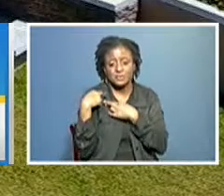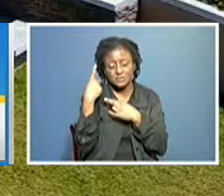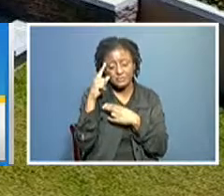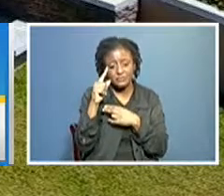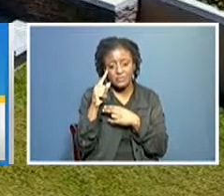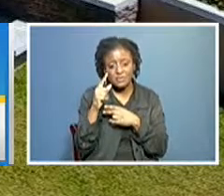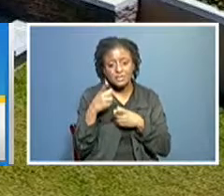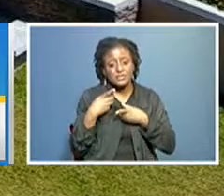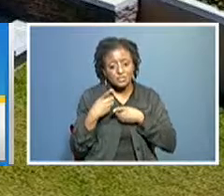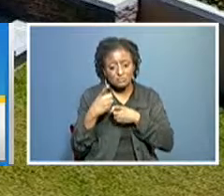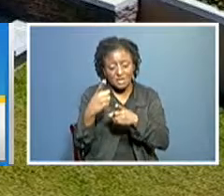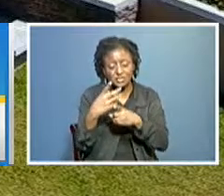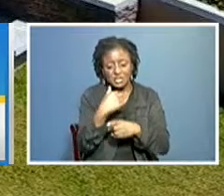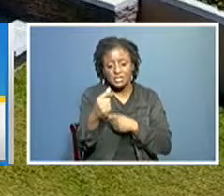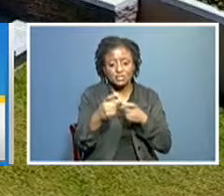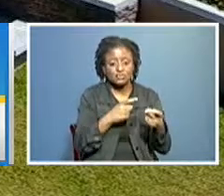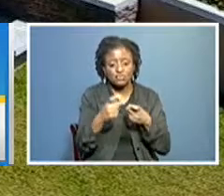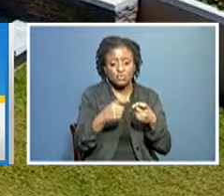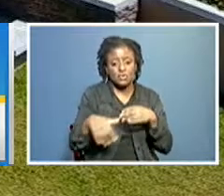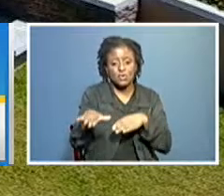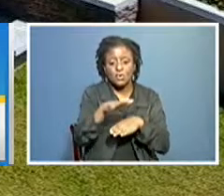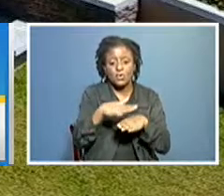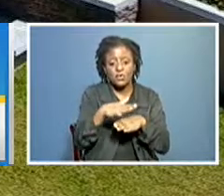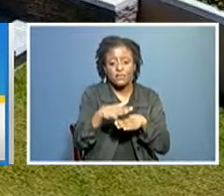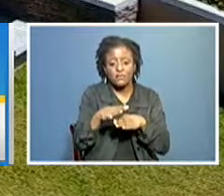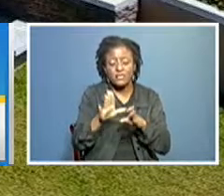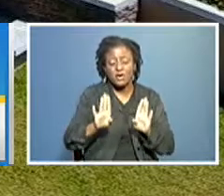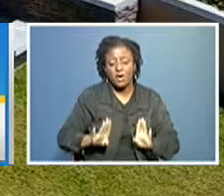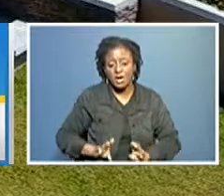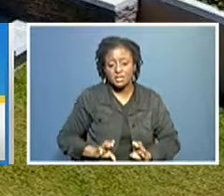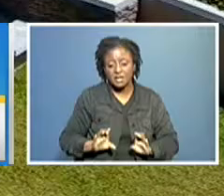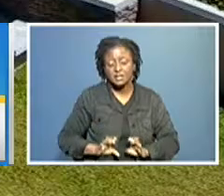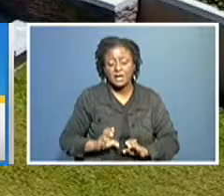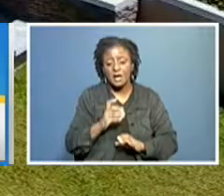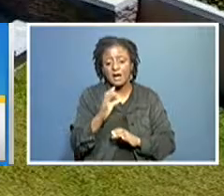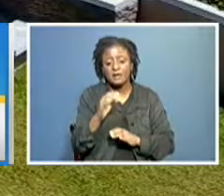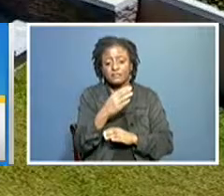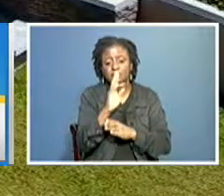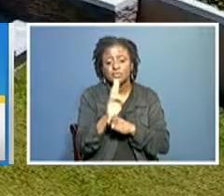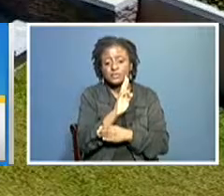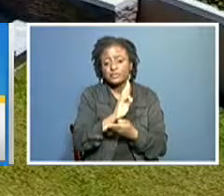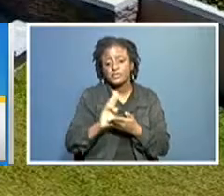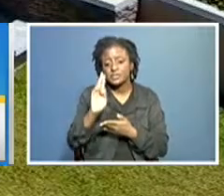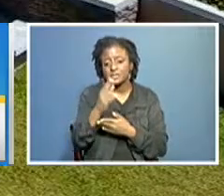conduct of the university's affairs. The board consists of 9 trustees.